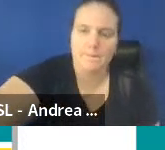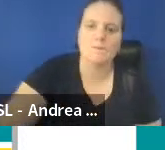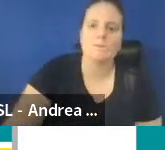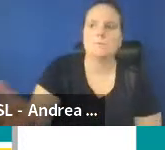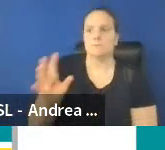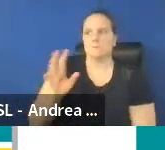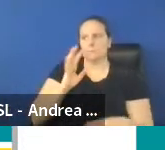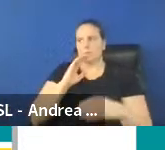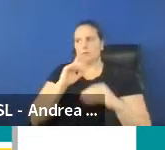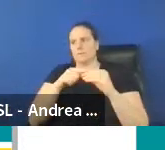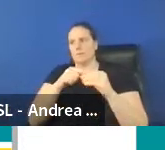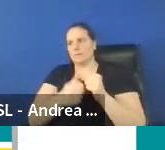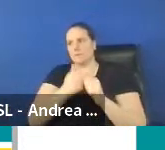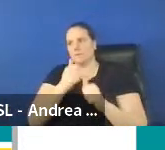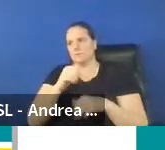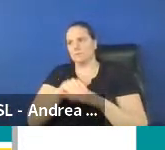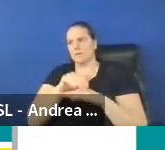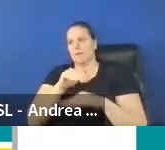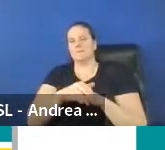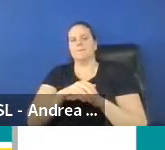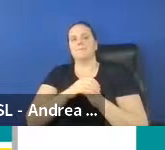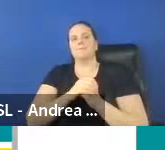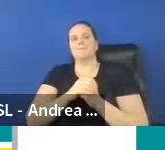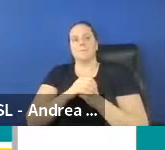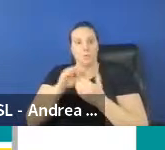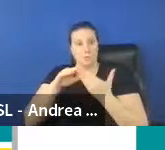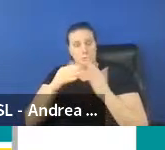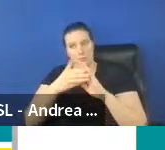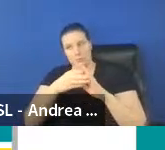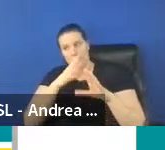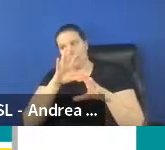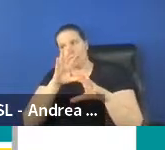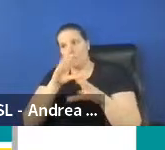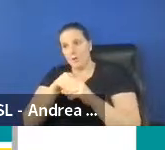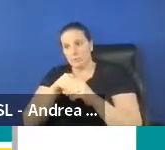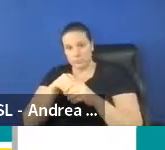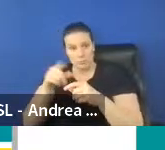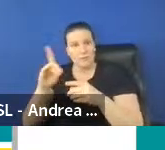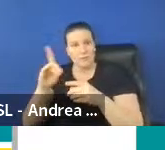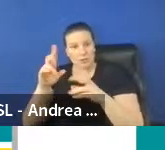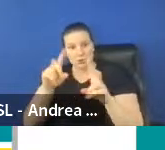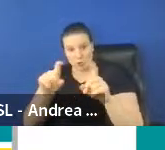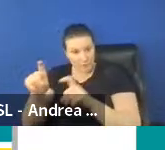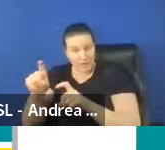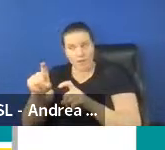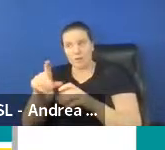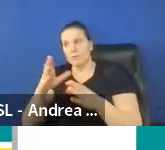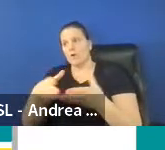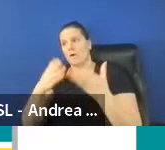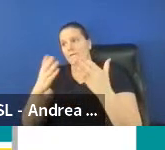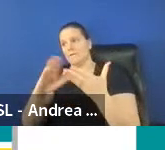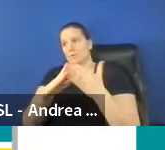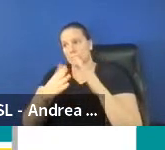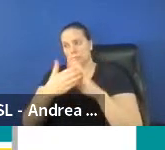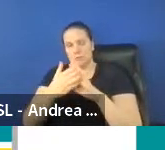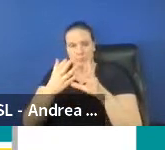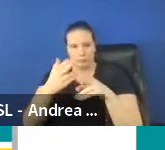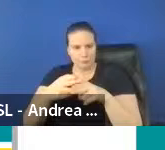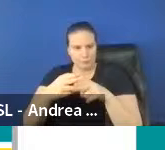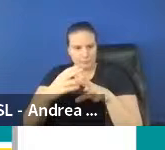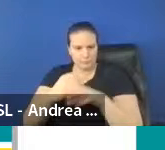evening. So in the community engagement, we did a survey, we offered community